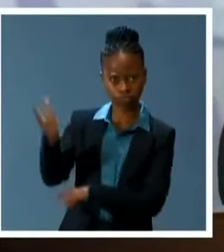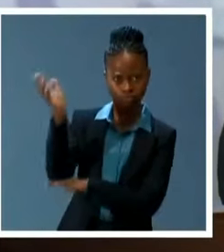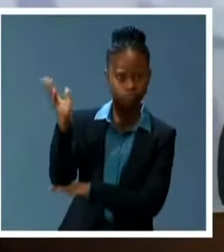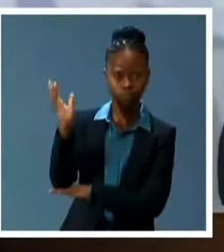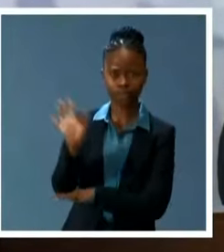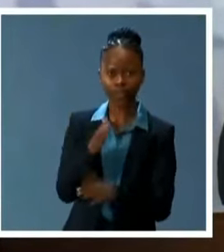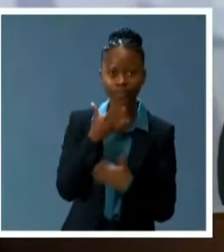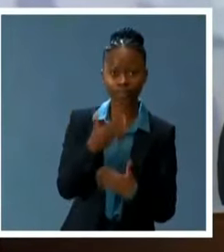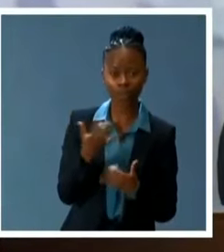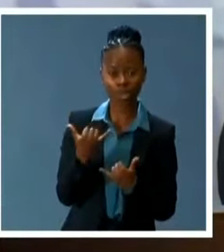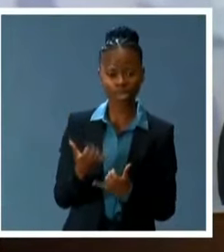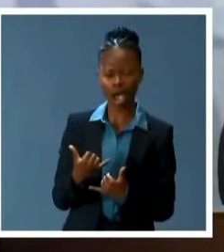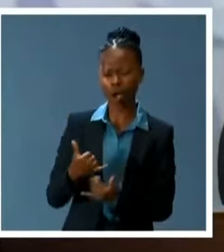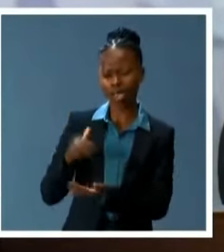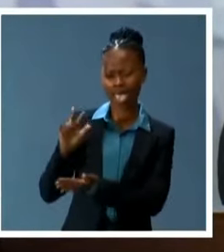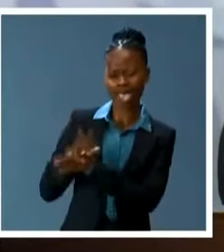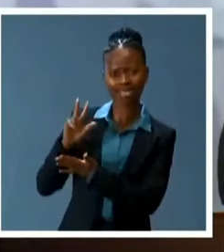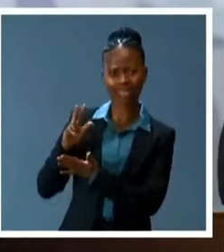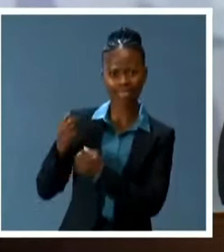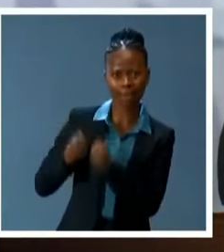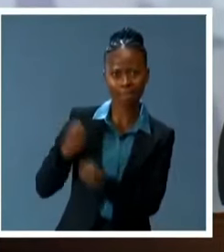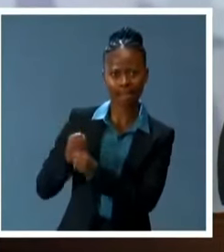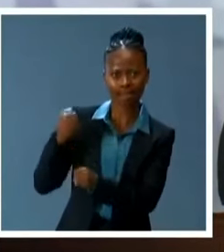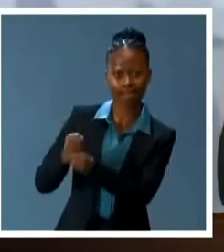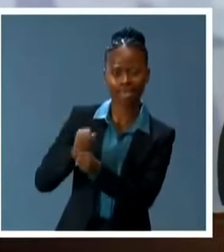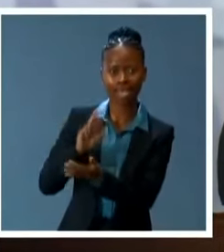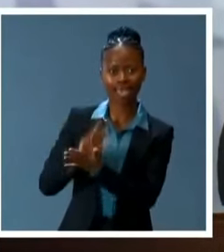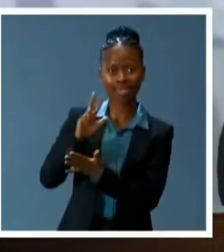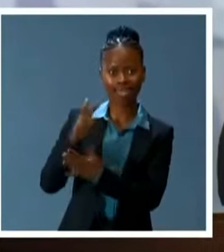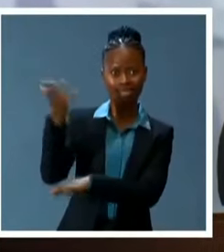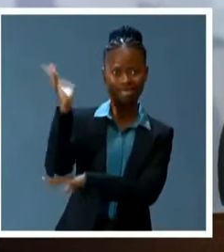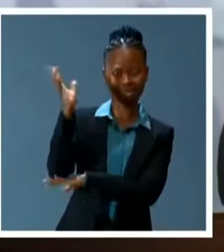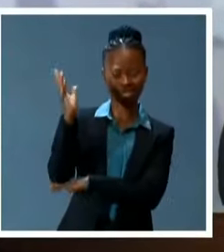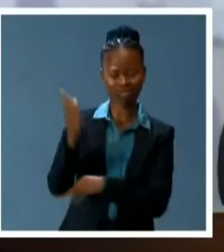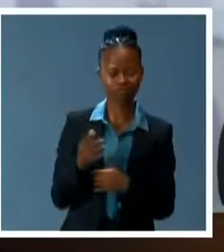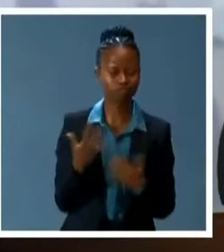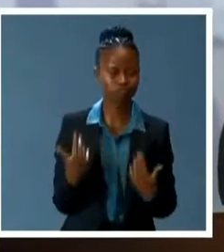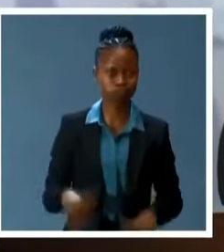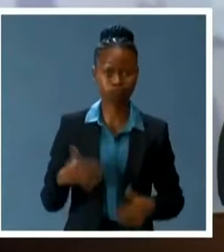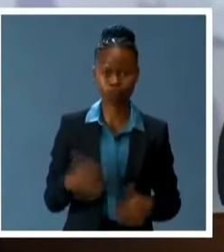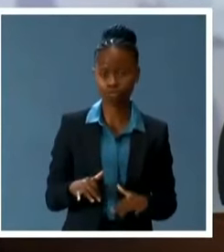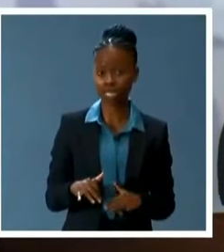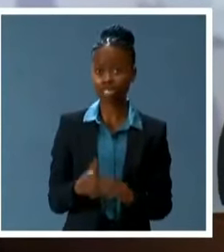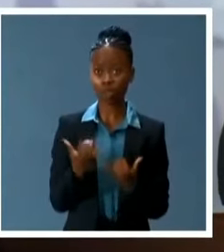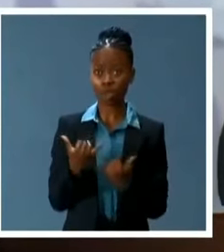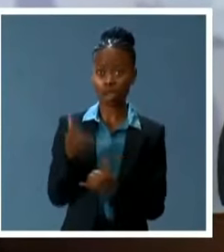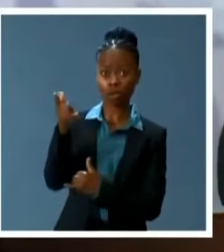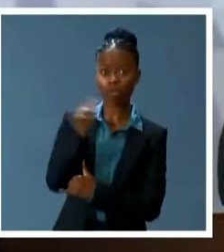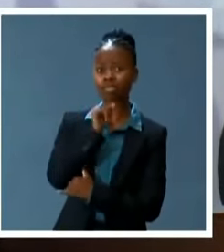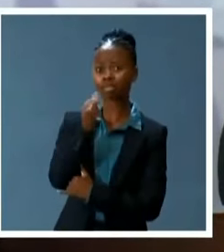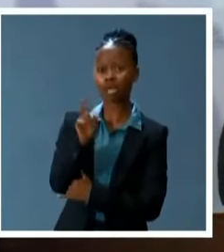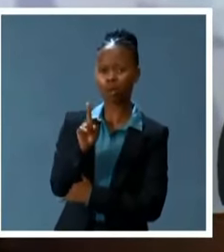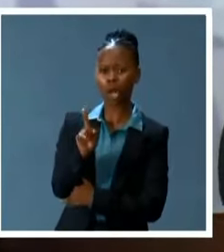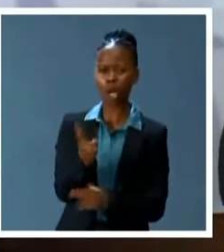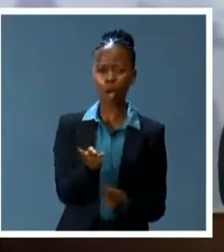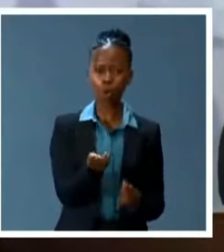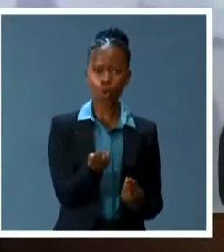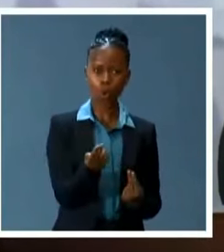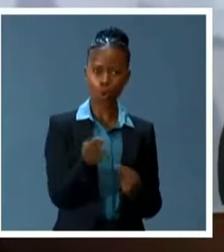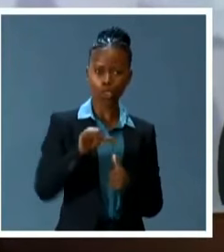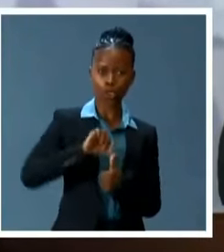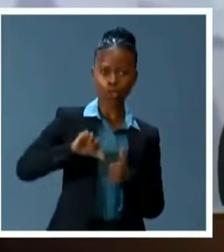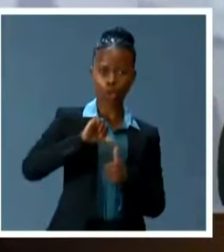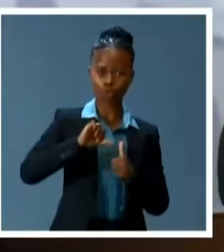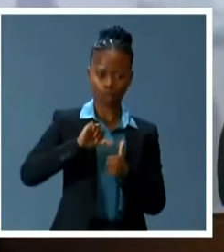of the 18th Nelson Mandela Annual Lecture. He's called for a new social contract and a new global